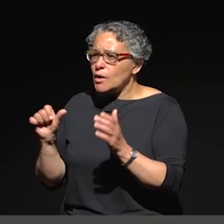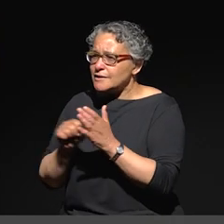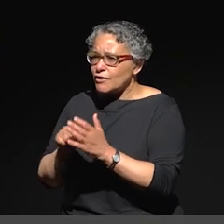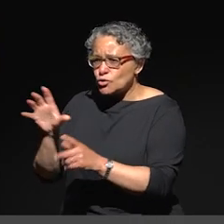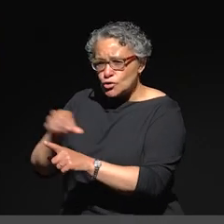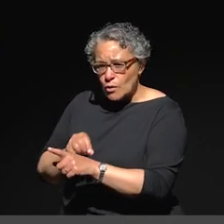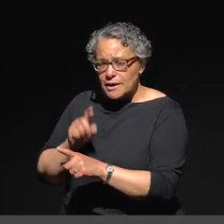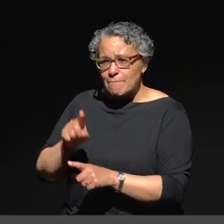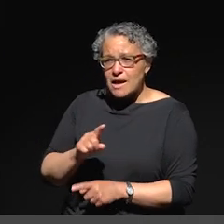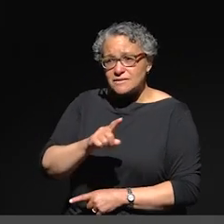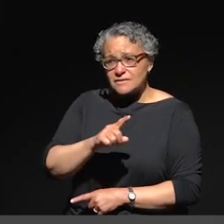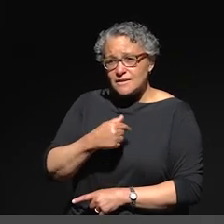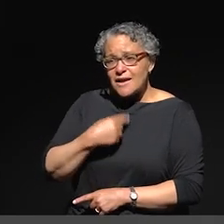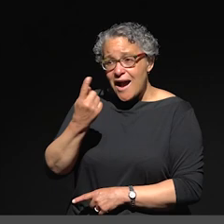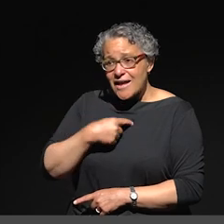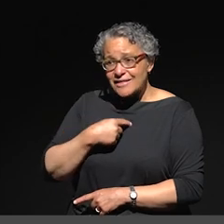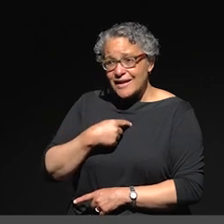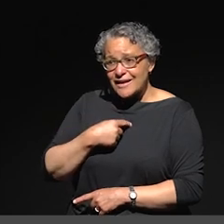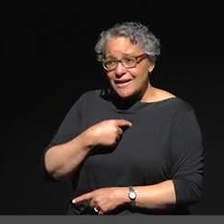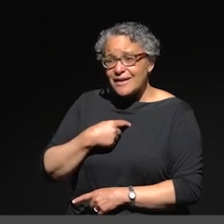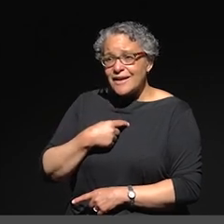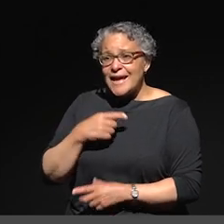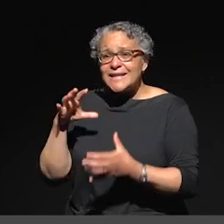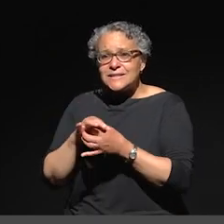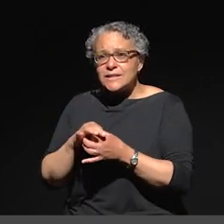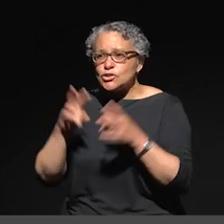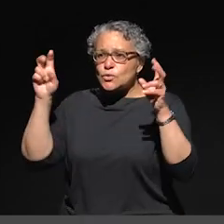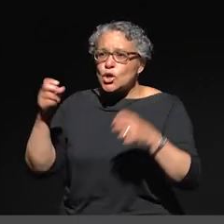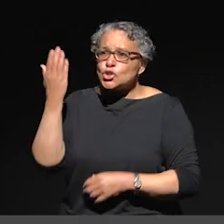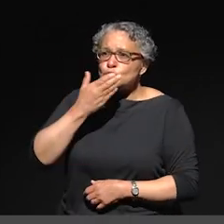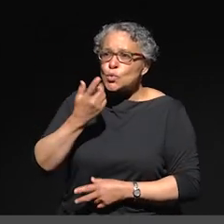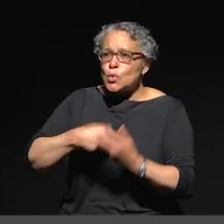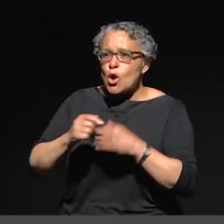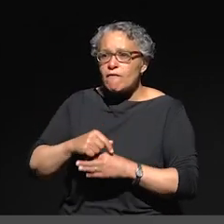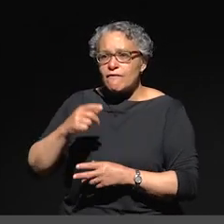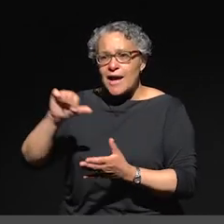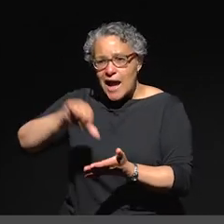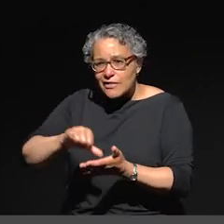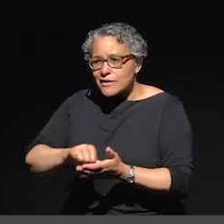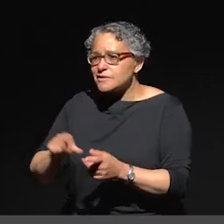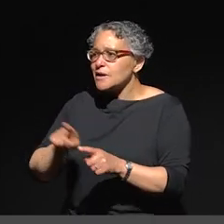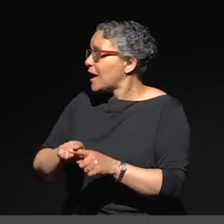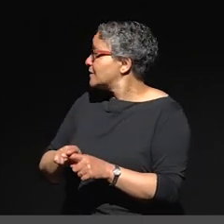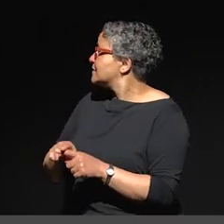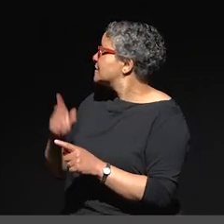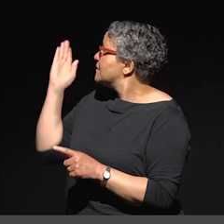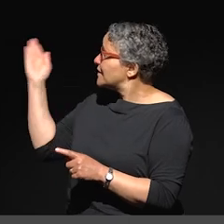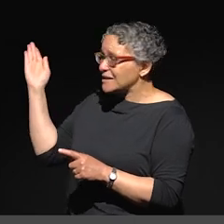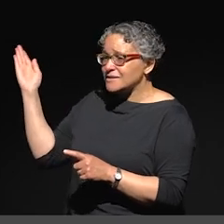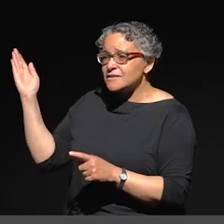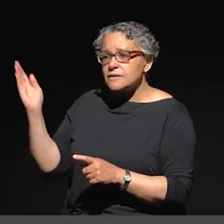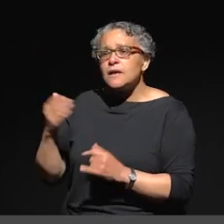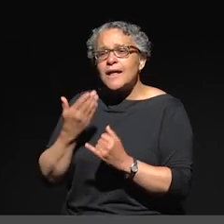But the reason, I think, and it has to do with School of Athens, it has to do with a portrait like this one, painted on canvas. So he was discovering, at the end of his life,